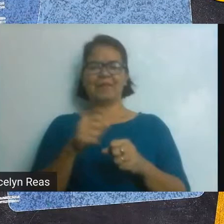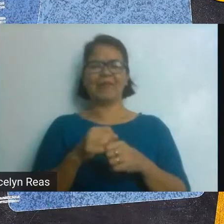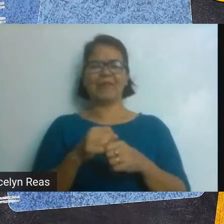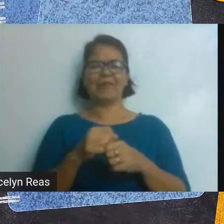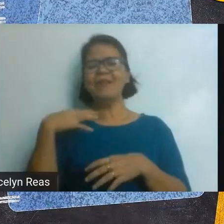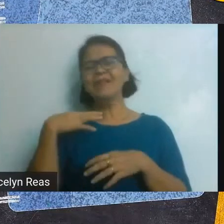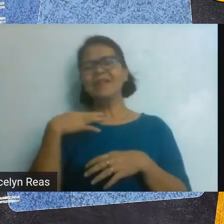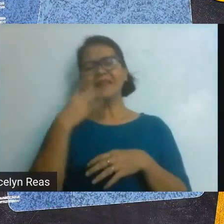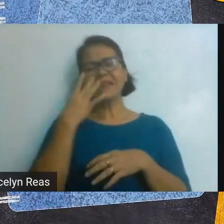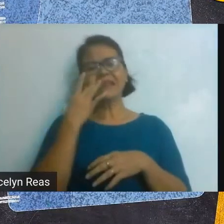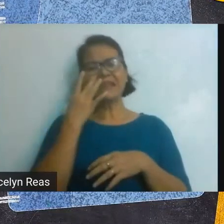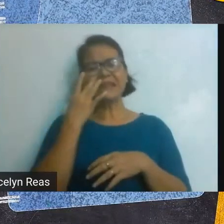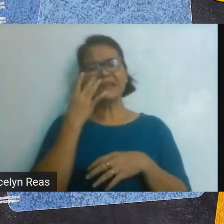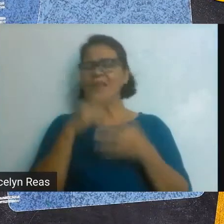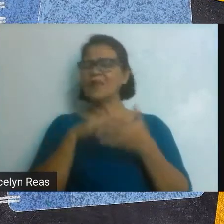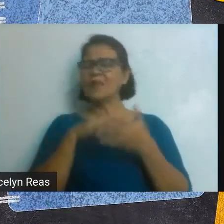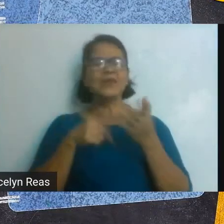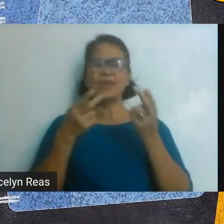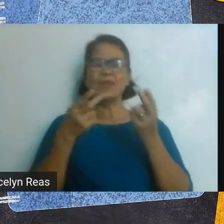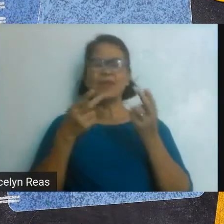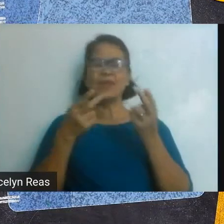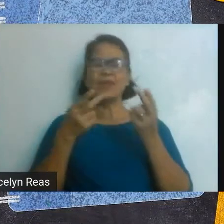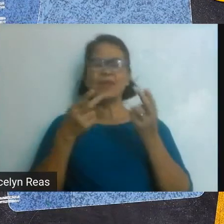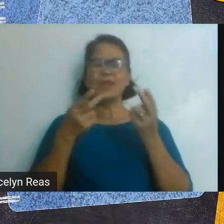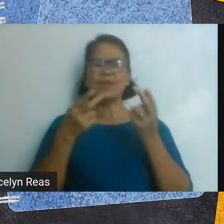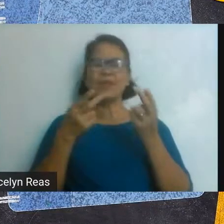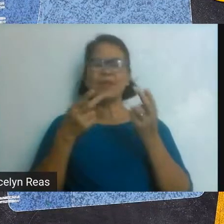ang magiging direksyon no maging